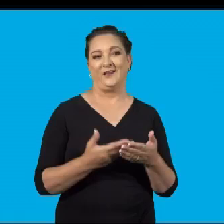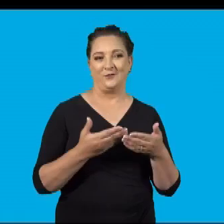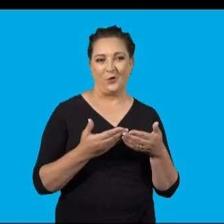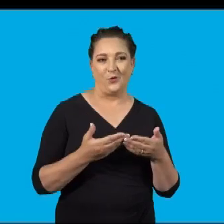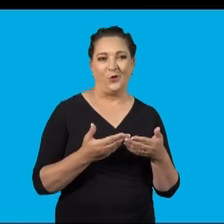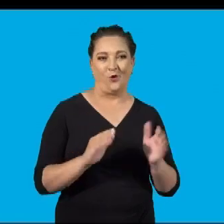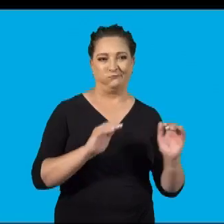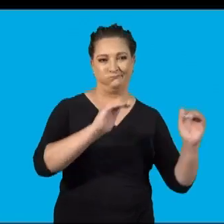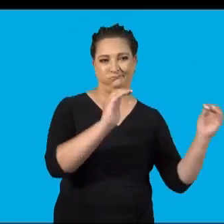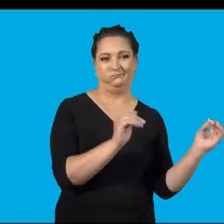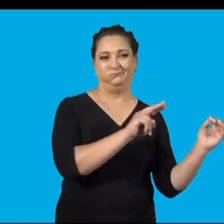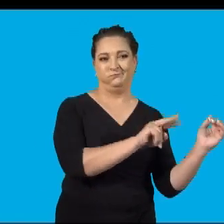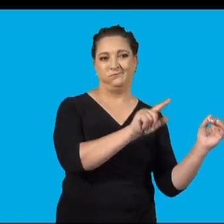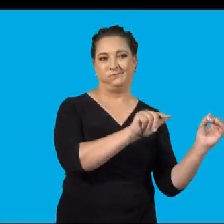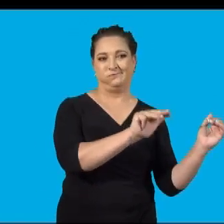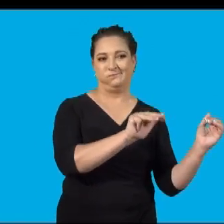bracket and I'll say